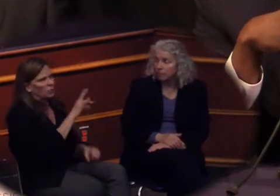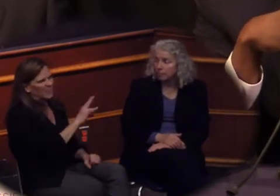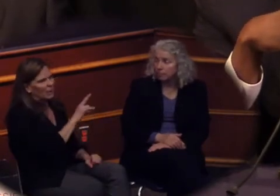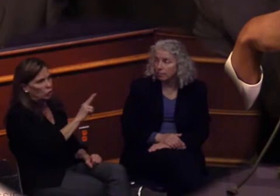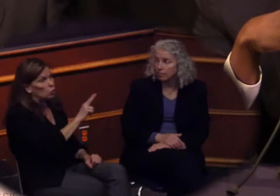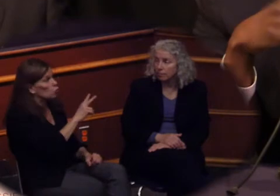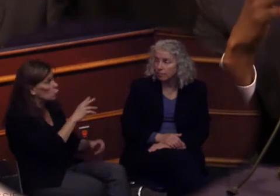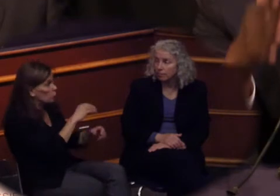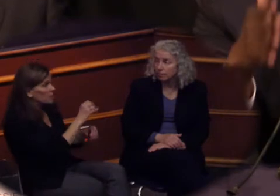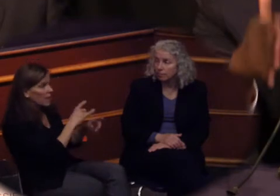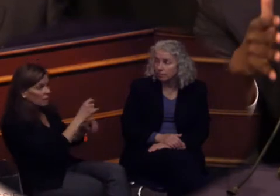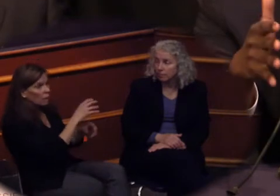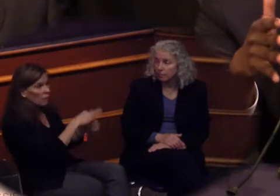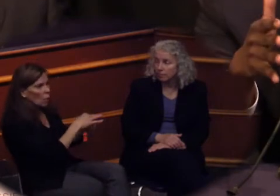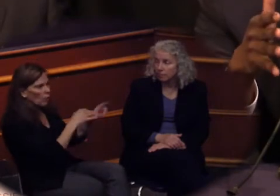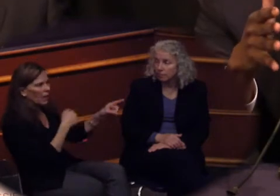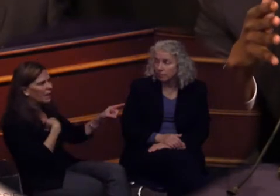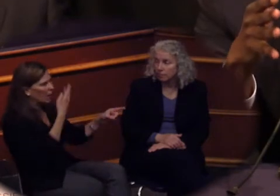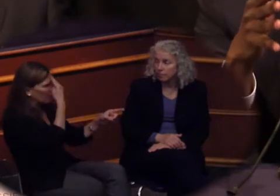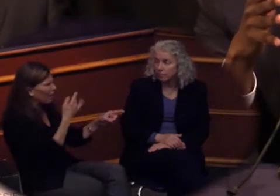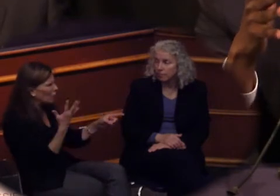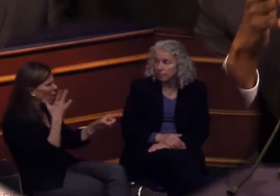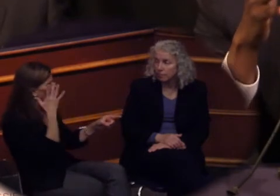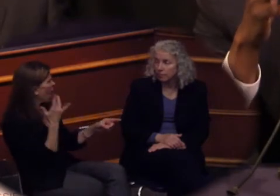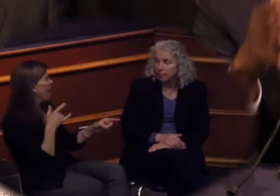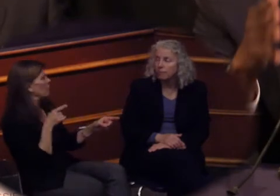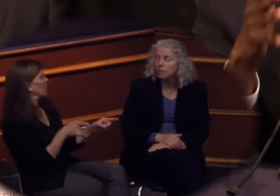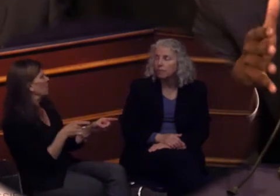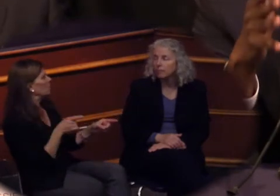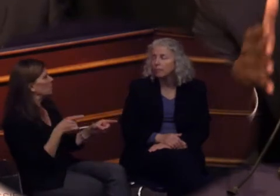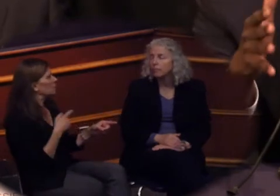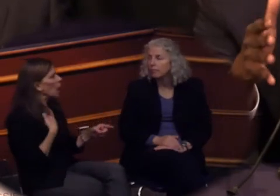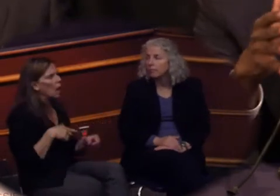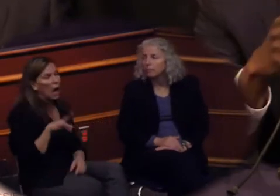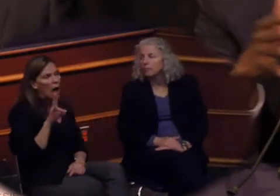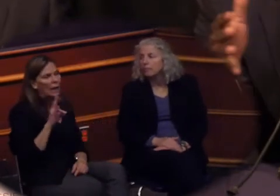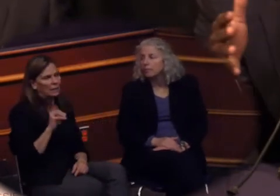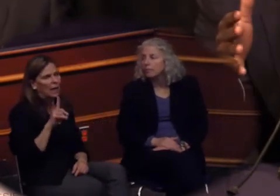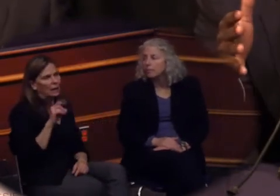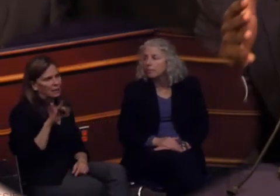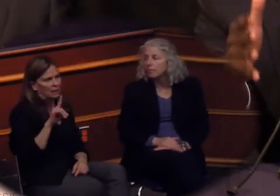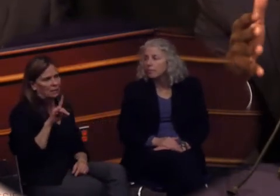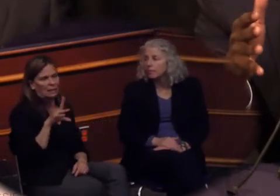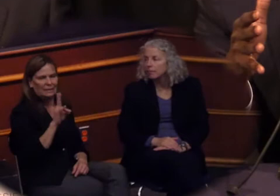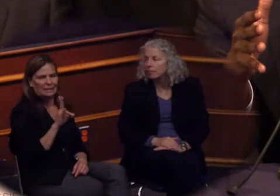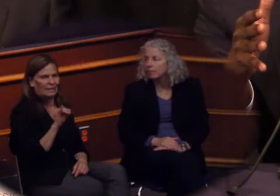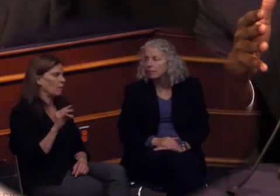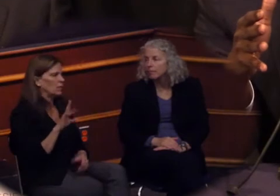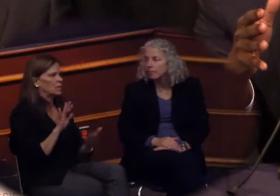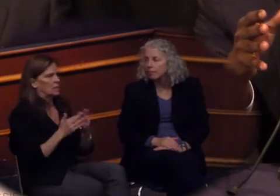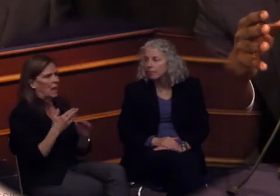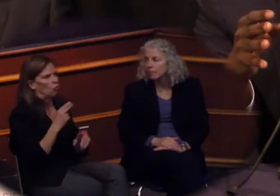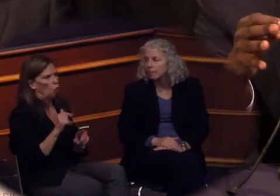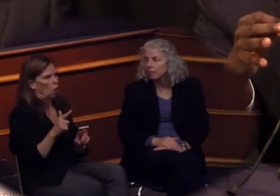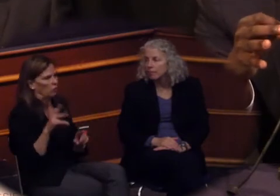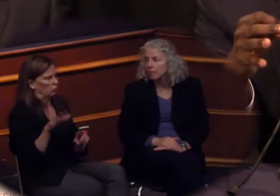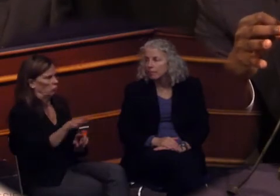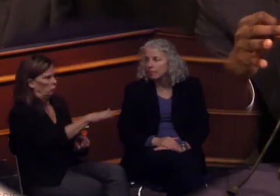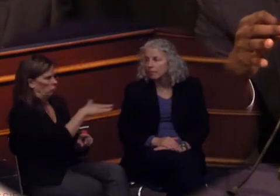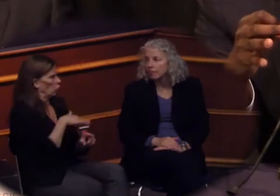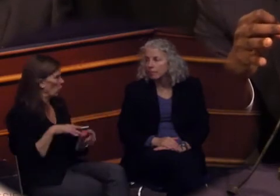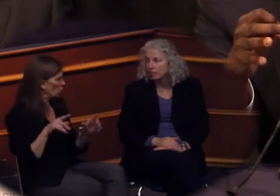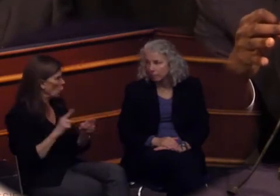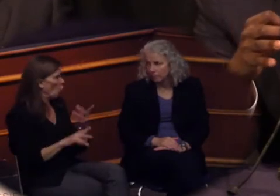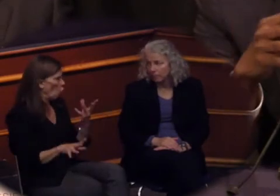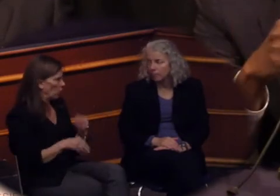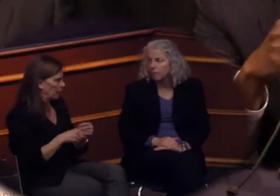of the vote. I bring that up because, and I did 70 town halls across my city to get there. We had only passed one tax override package